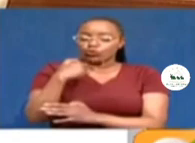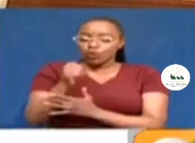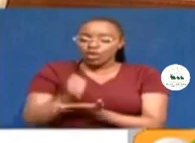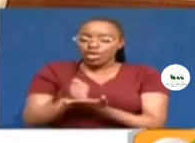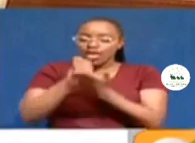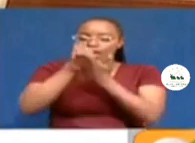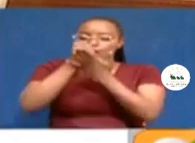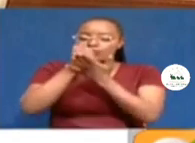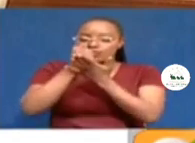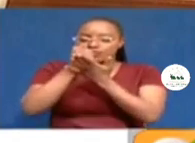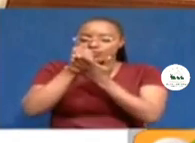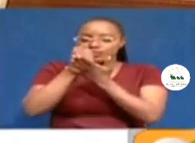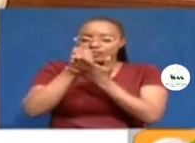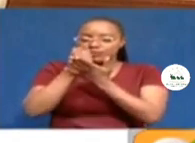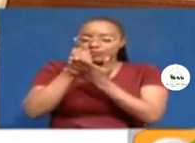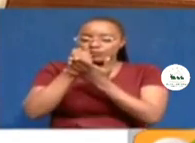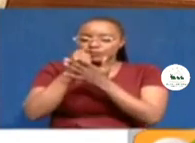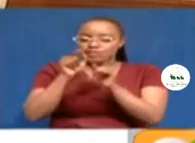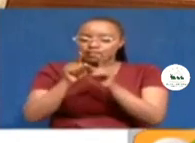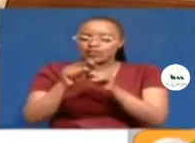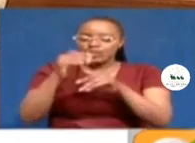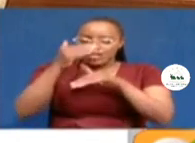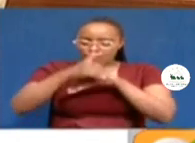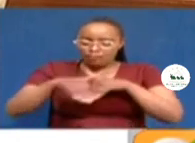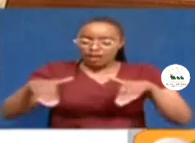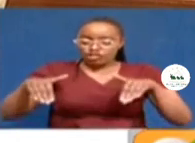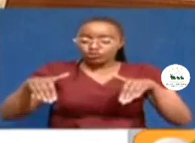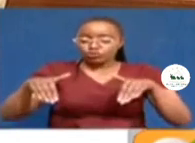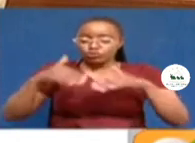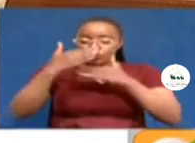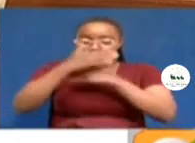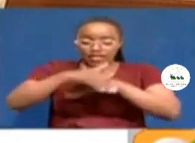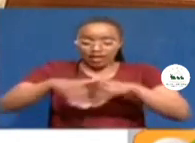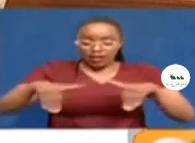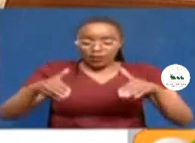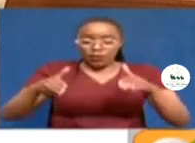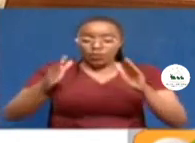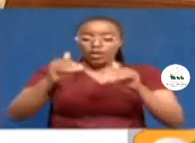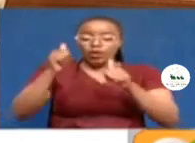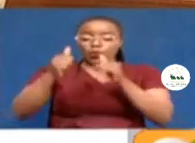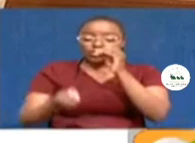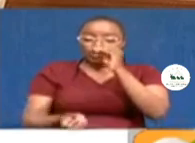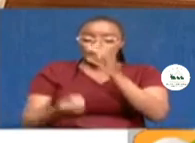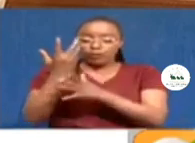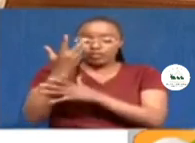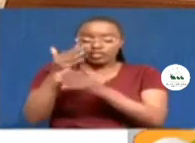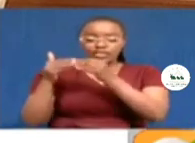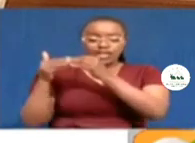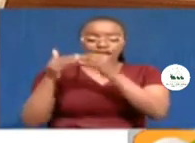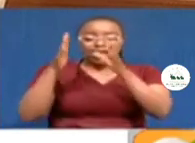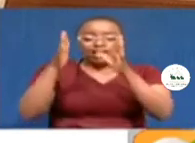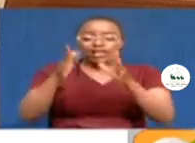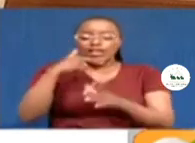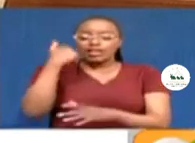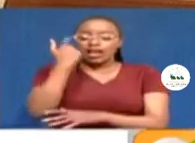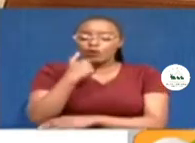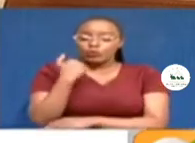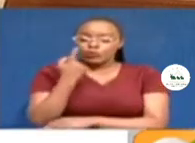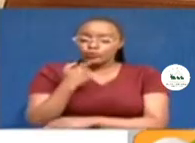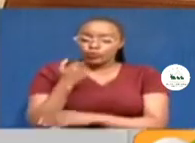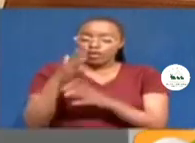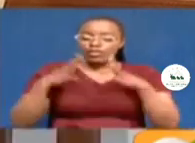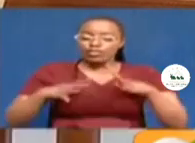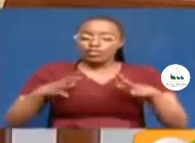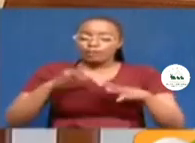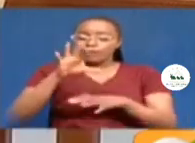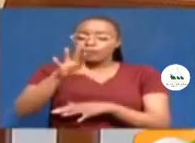midwifed in an impartial way a process which produces a leader whom the people